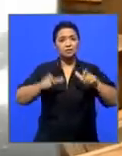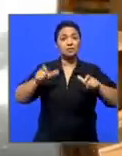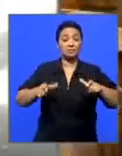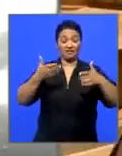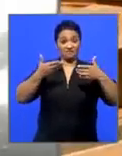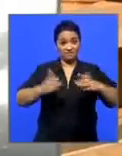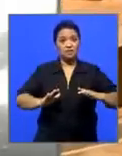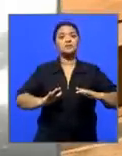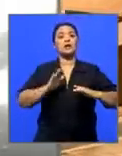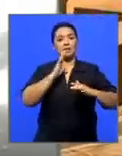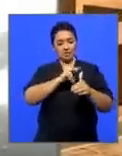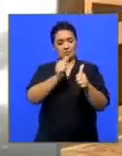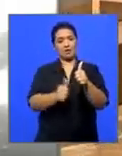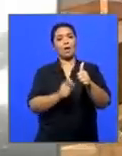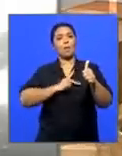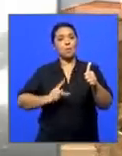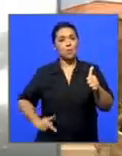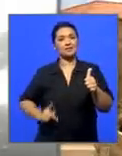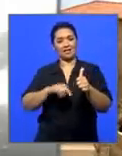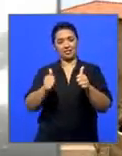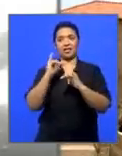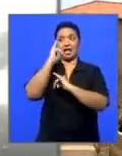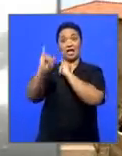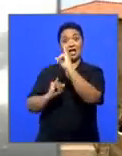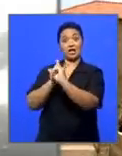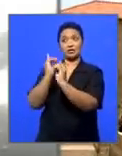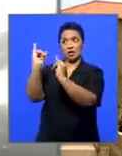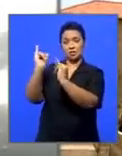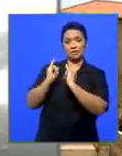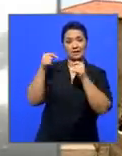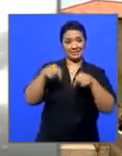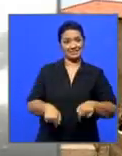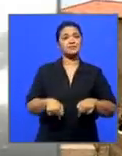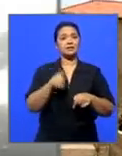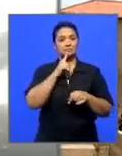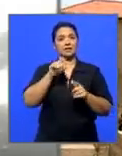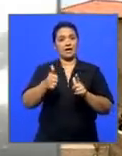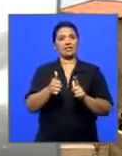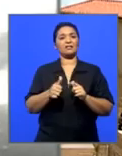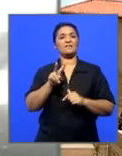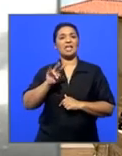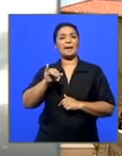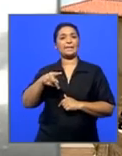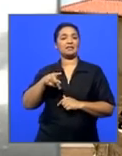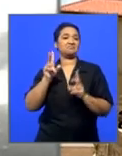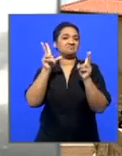after following the presidents and the international guests. I guess it's other VIPs now